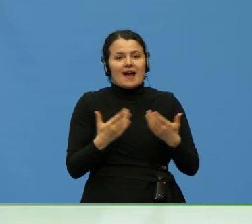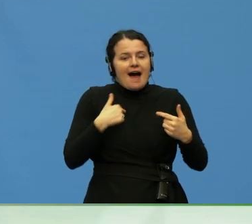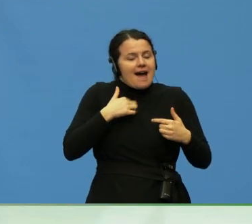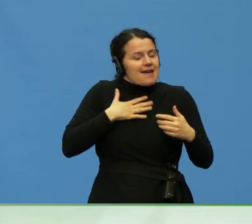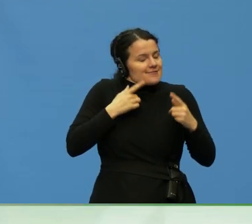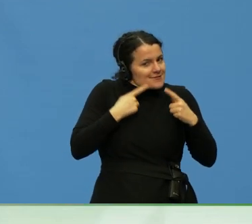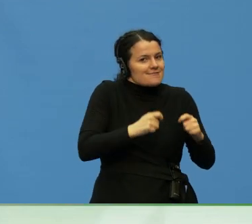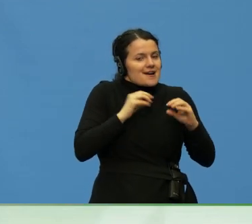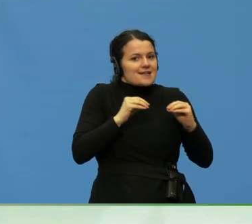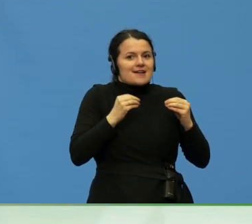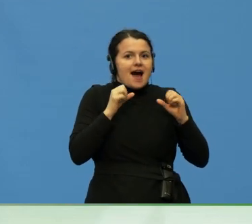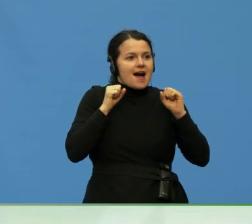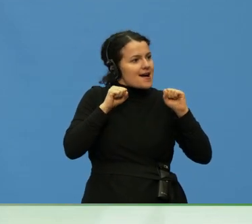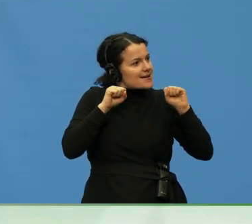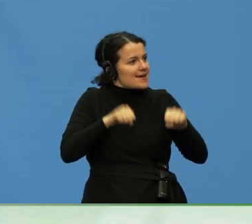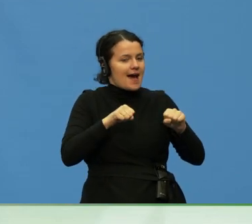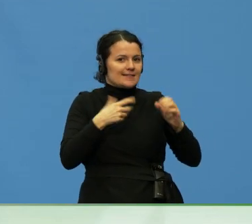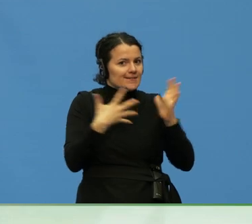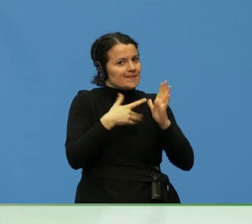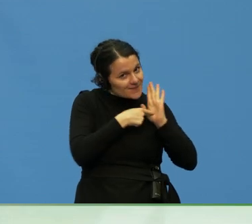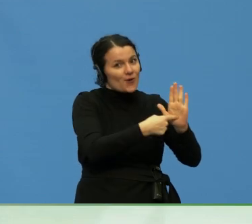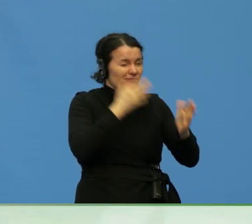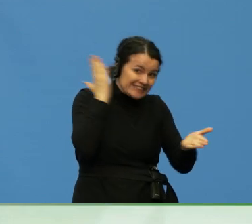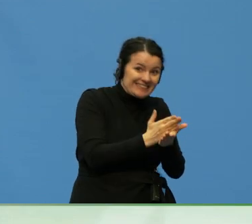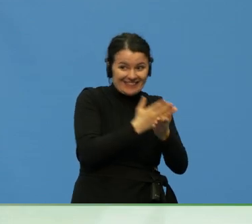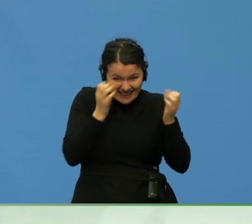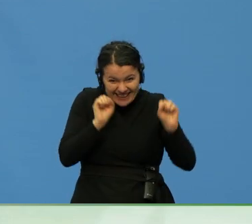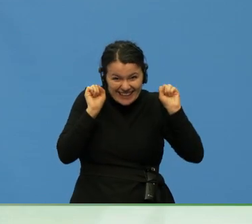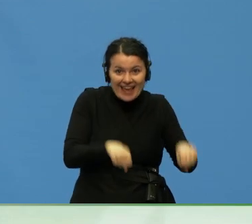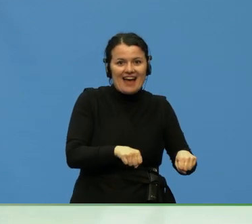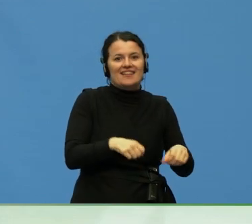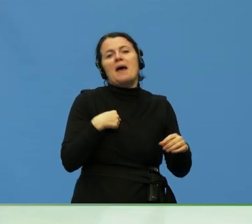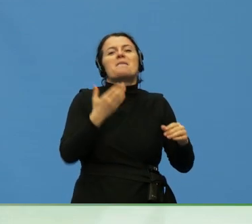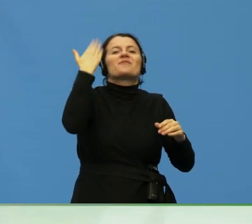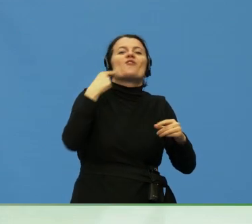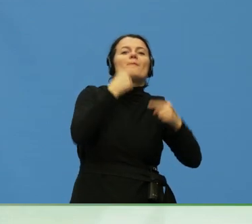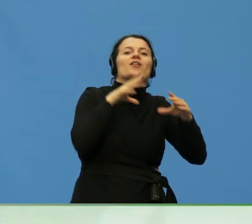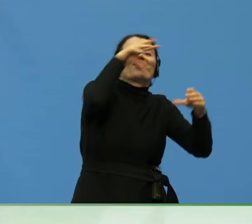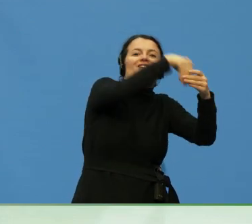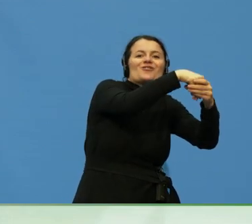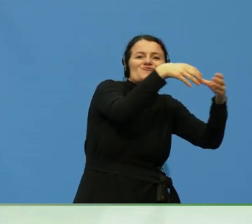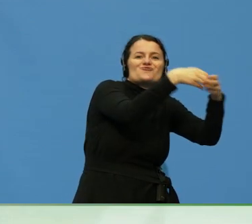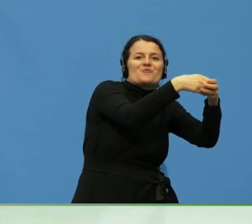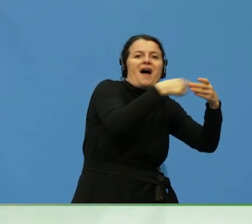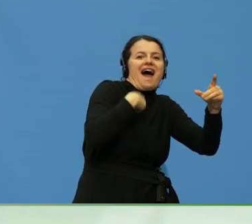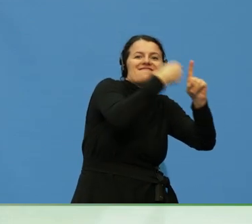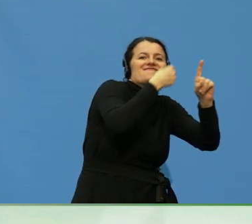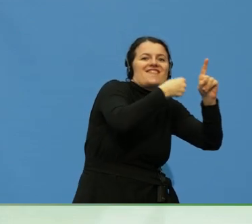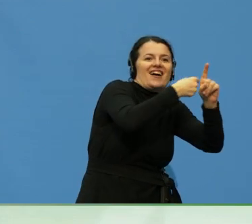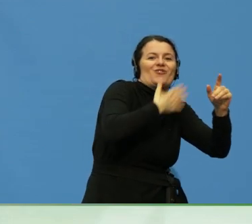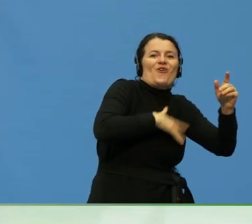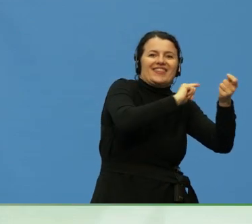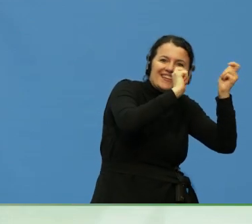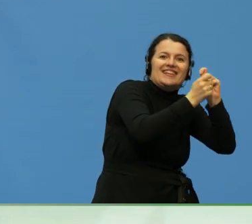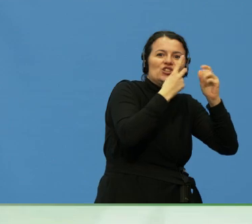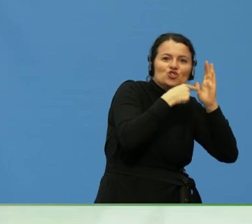from the other side, right? You know, I couldn't do it from the inside within a party, but like I'm wondering what we can do, you know, and I've got my